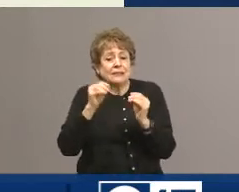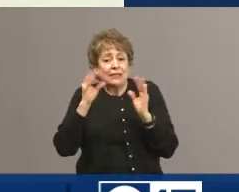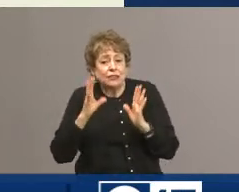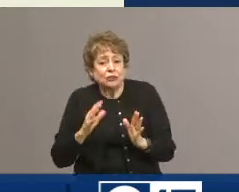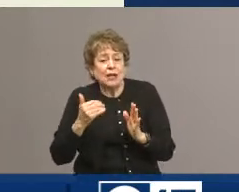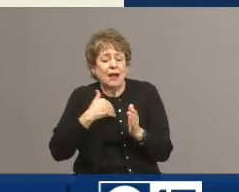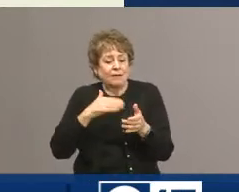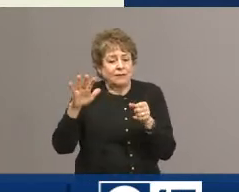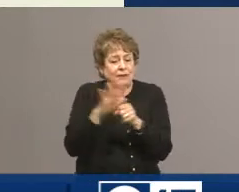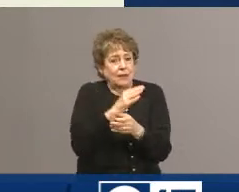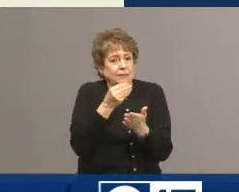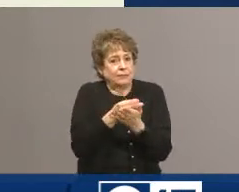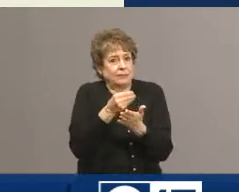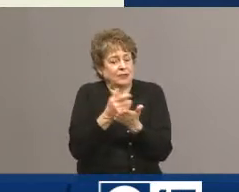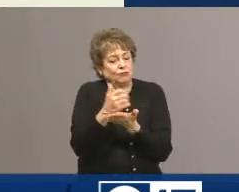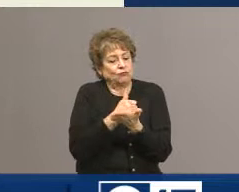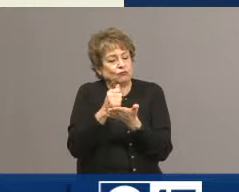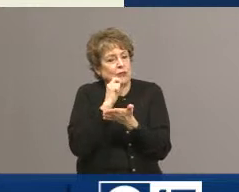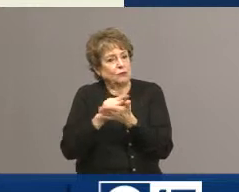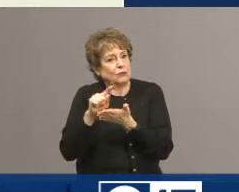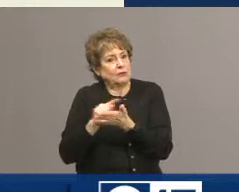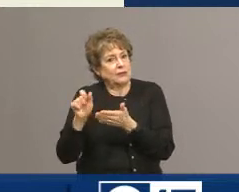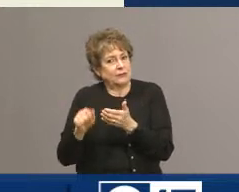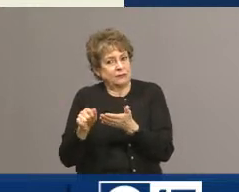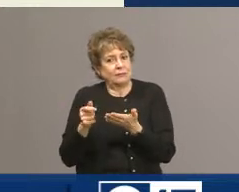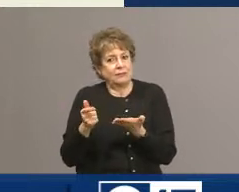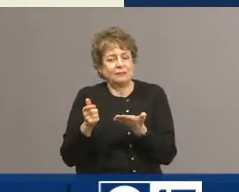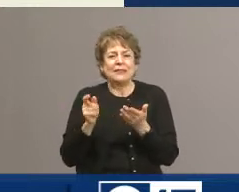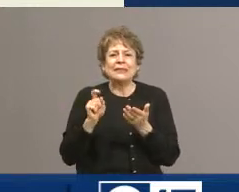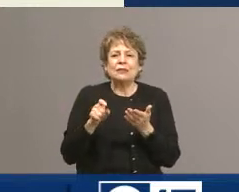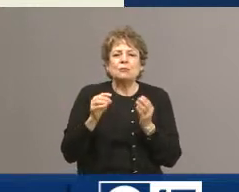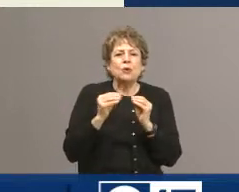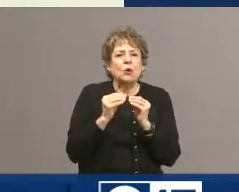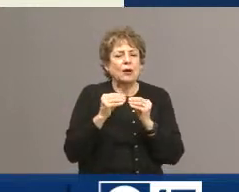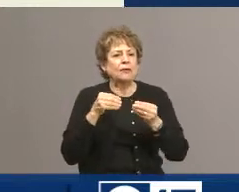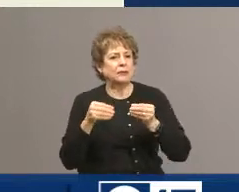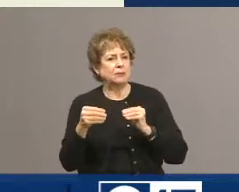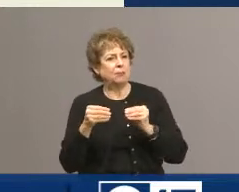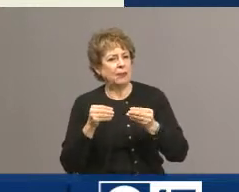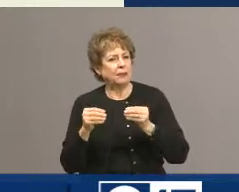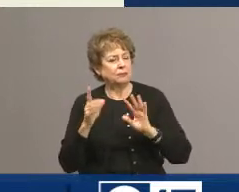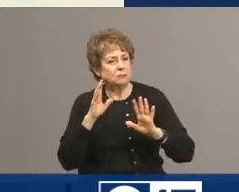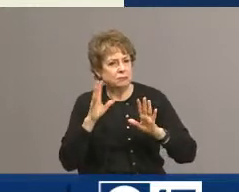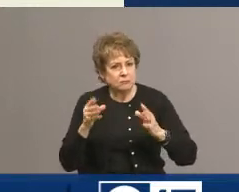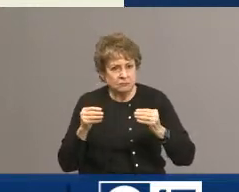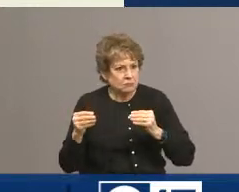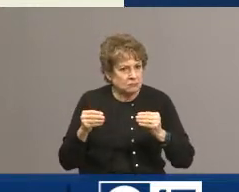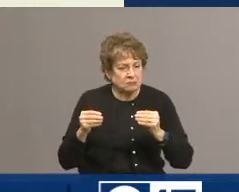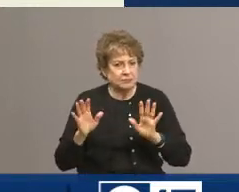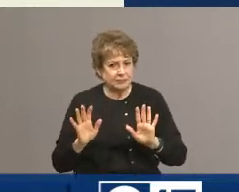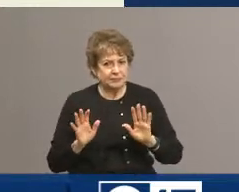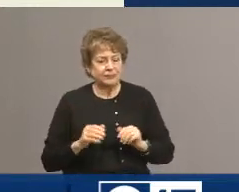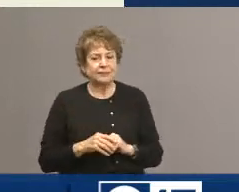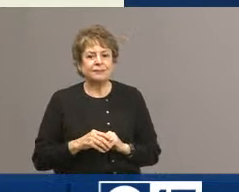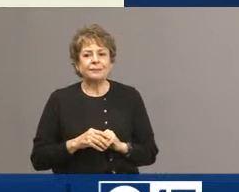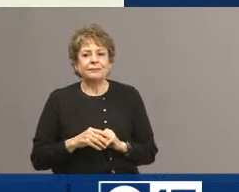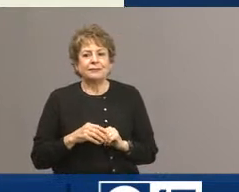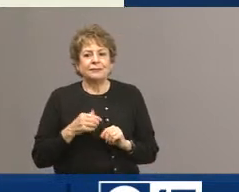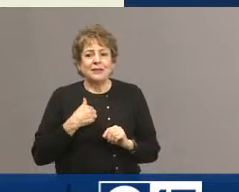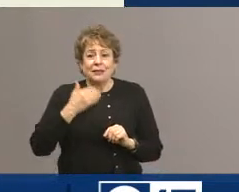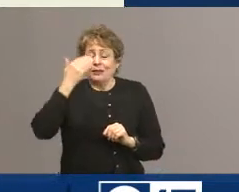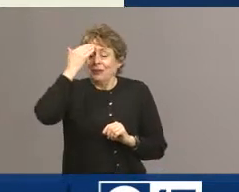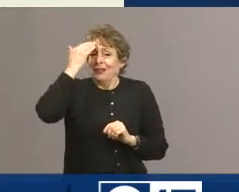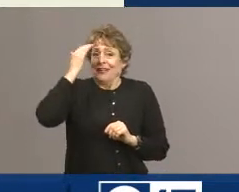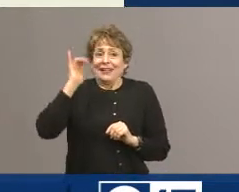flexibility necessary. We knew no matter what or where we were today with the virus in Arizona, there would